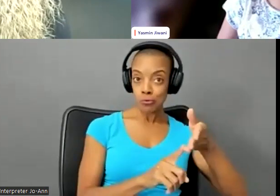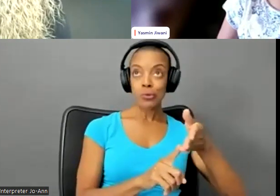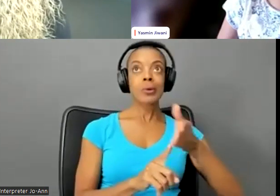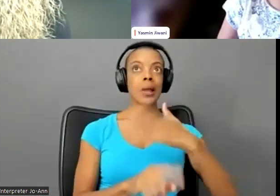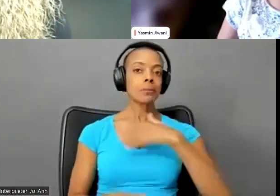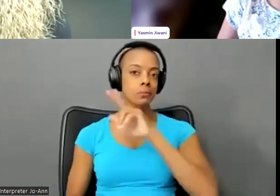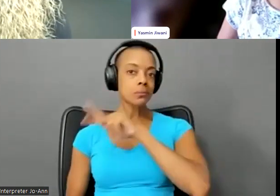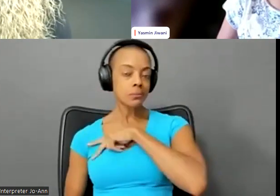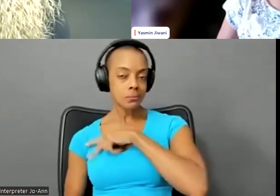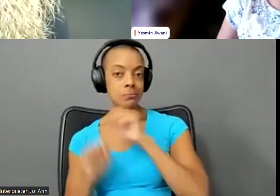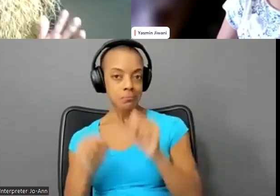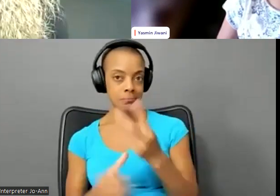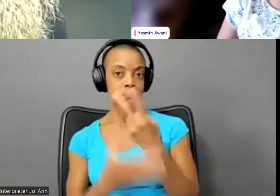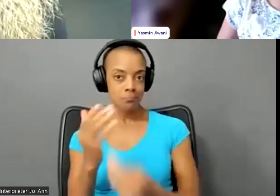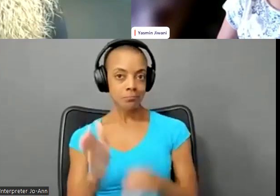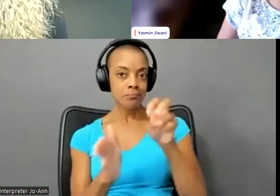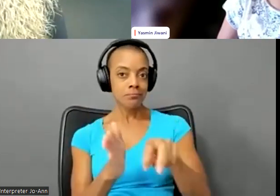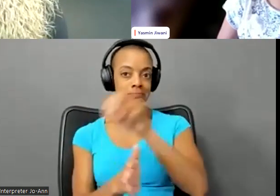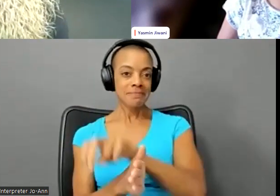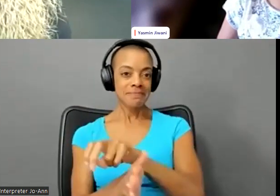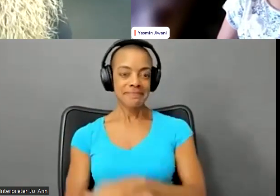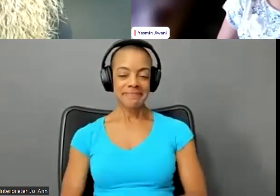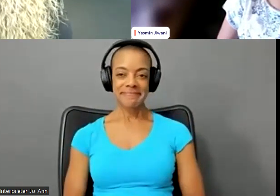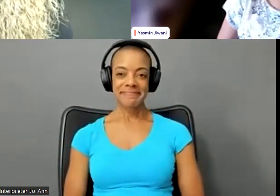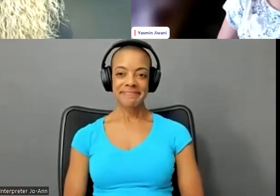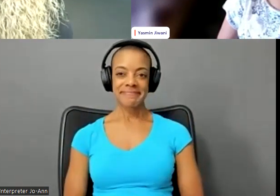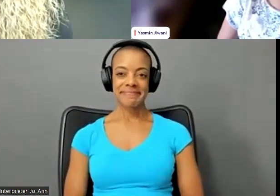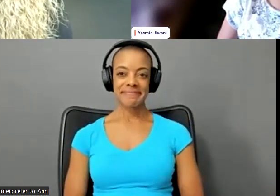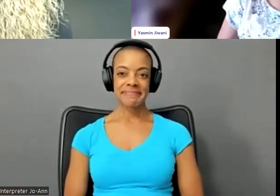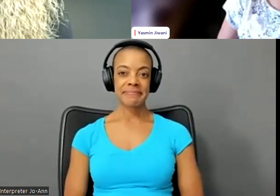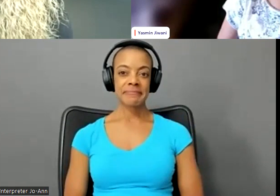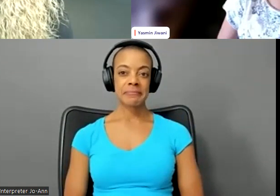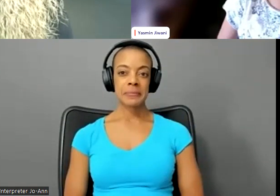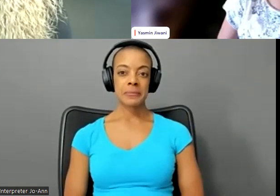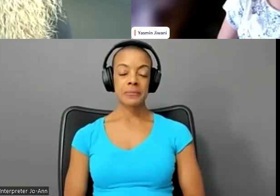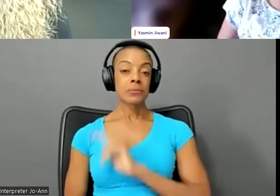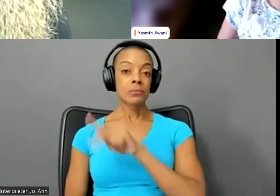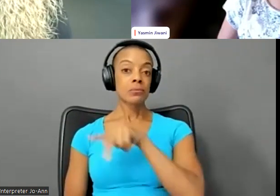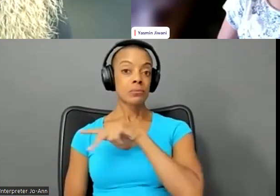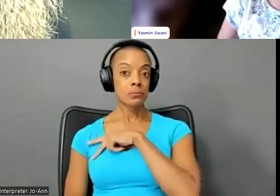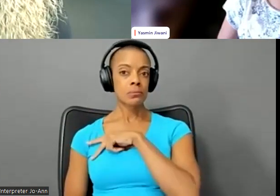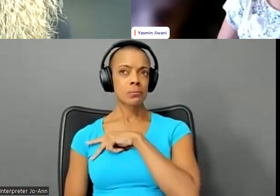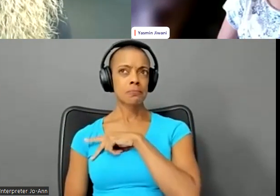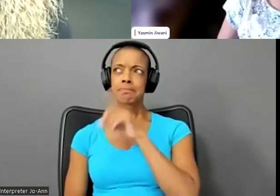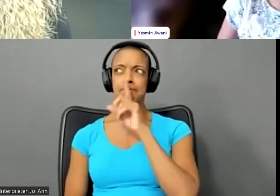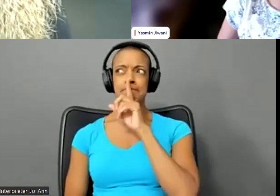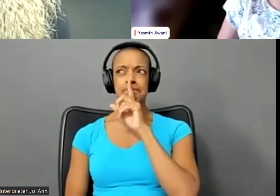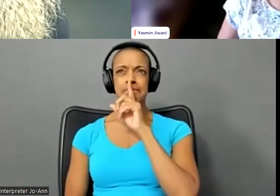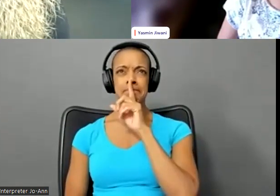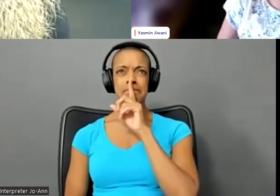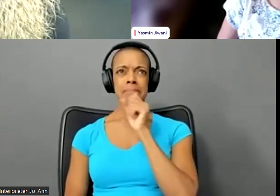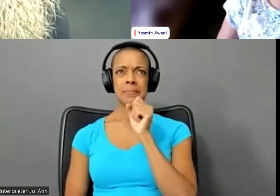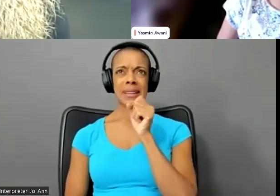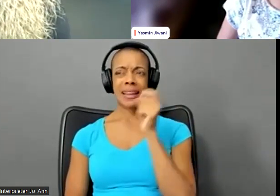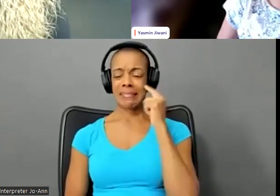time. I'll start quick personally. I don't think, when I was public, there were, I probably could